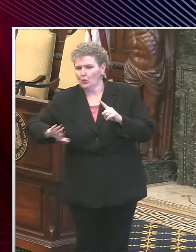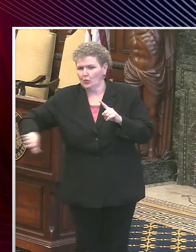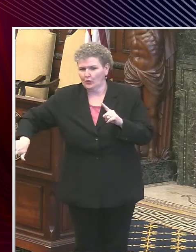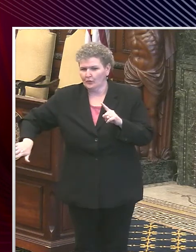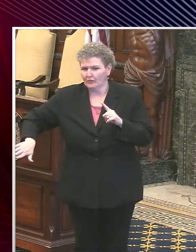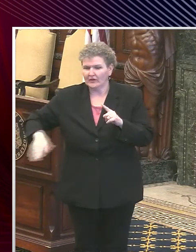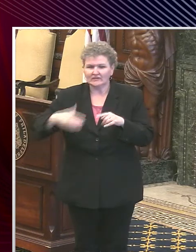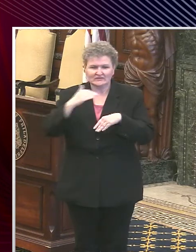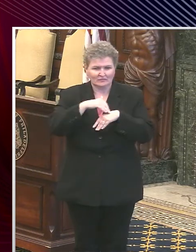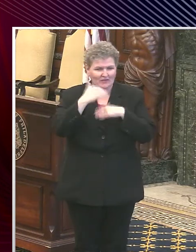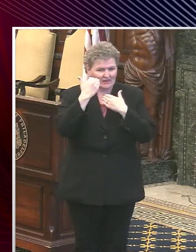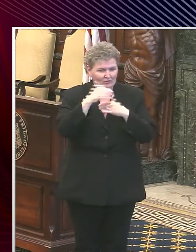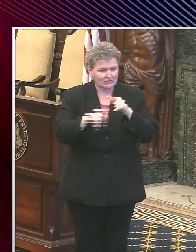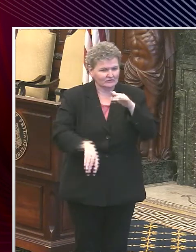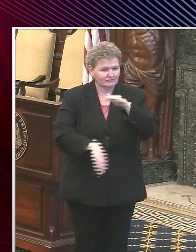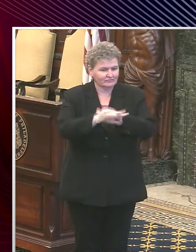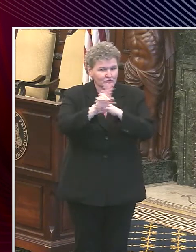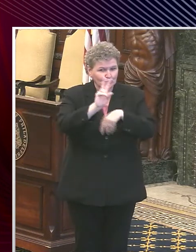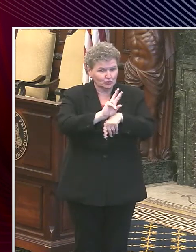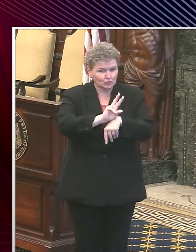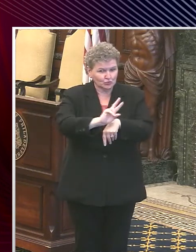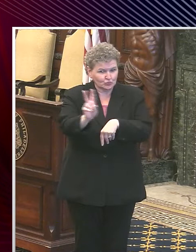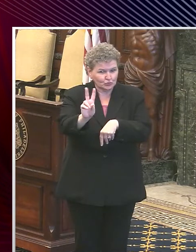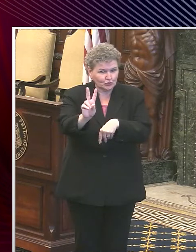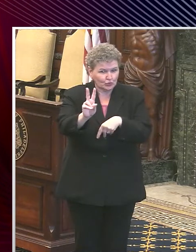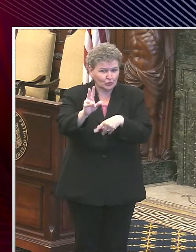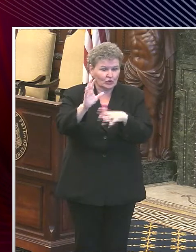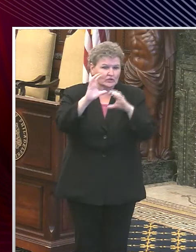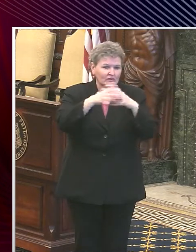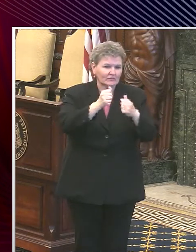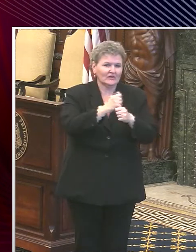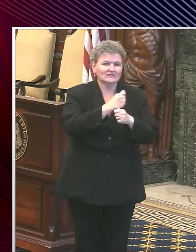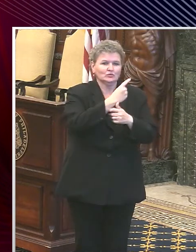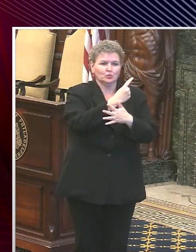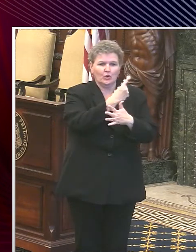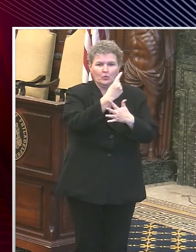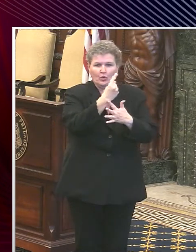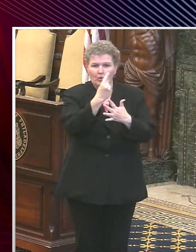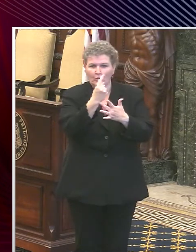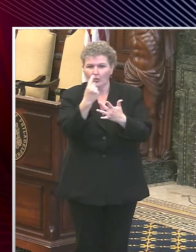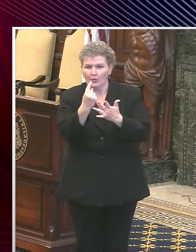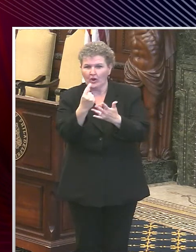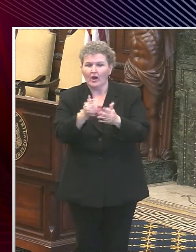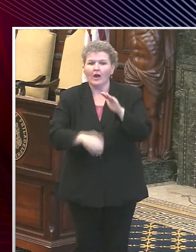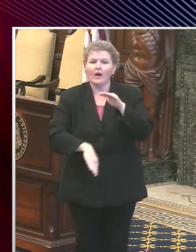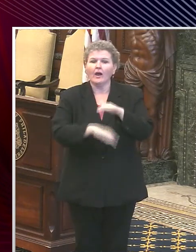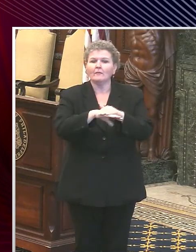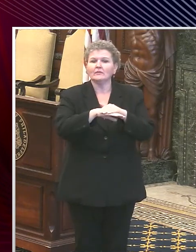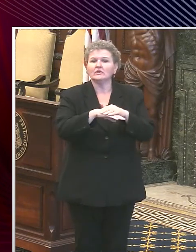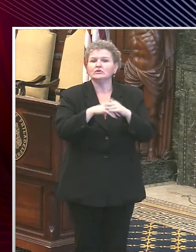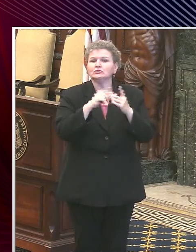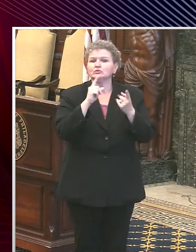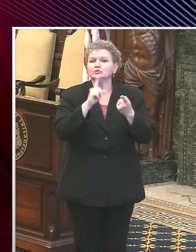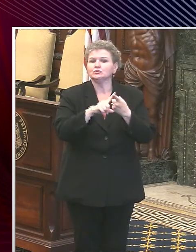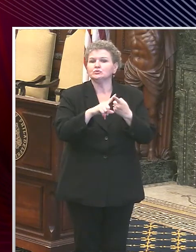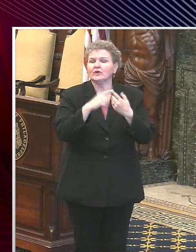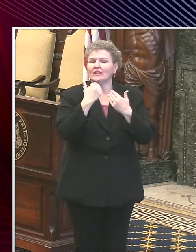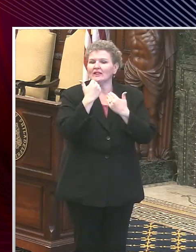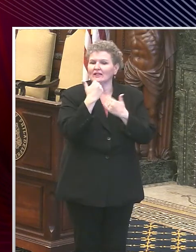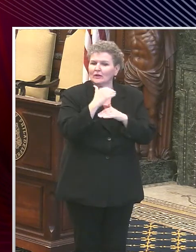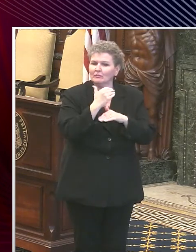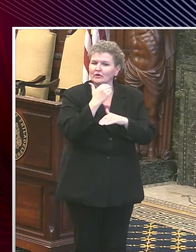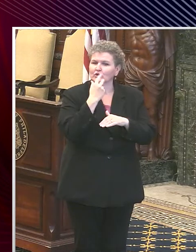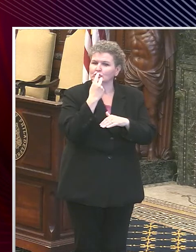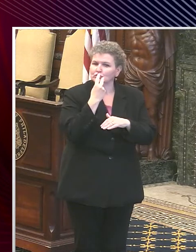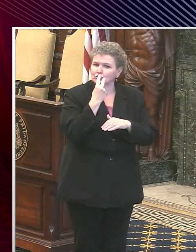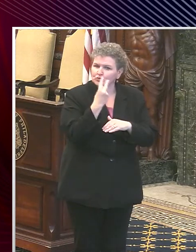briefings, so only one representative from each media outlet is permitted to ask questions. And today we're asking that reporters please limit their questions to 2